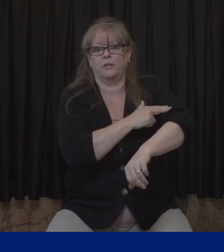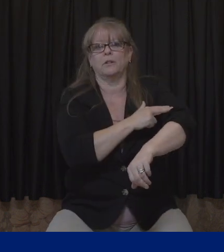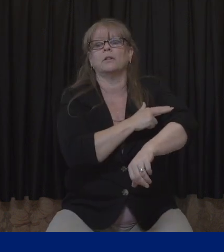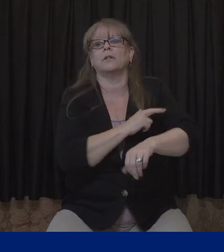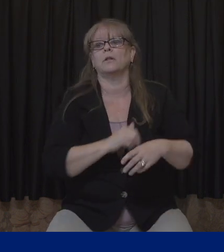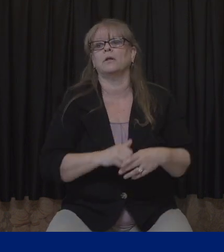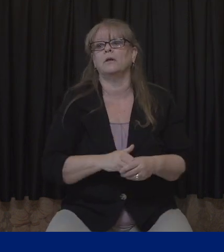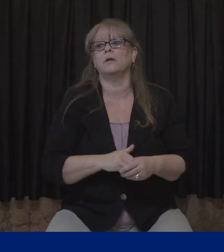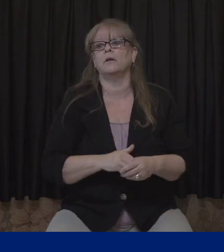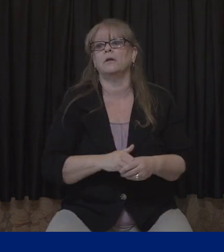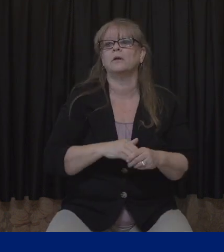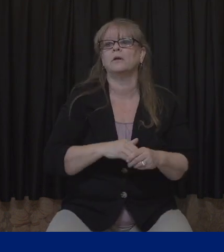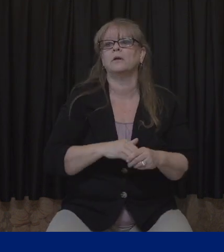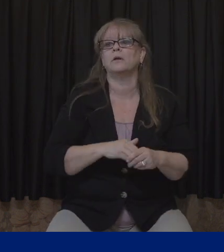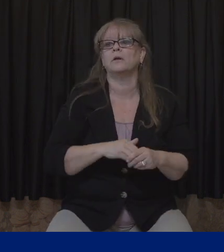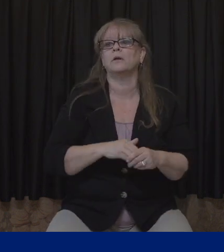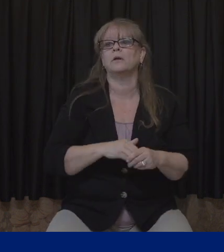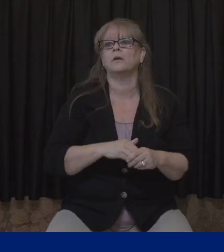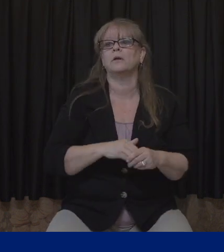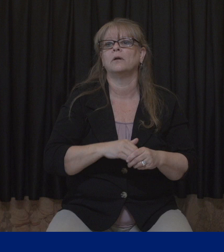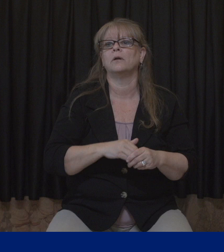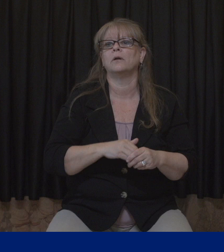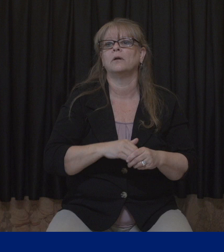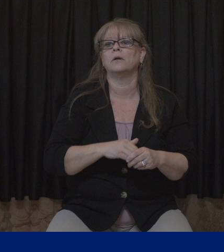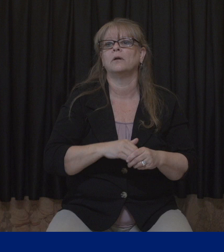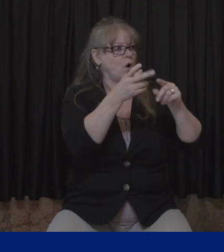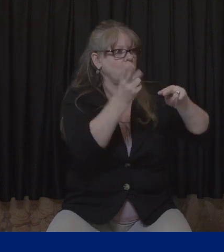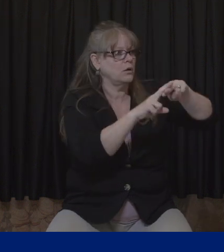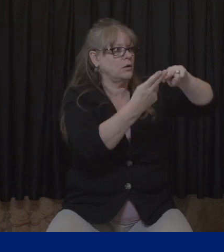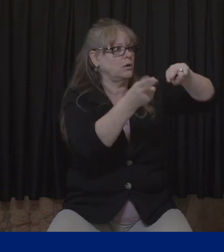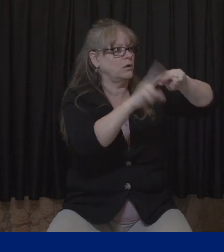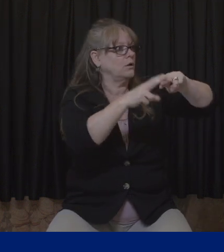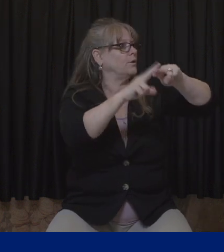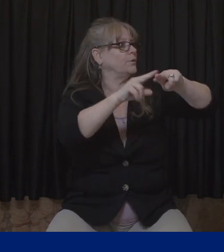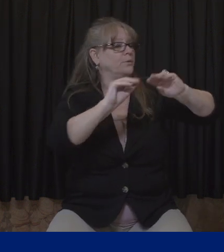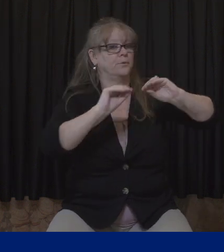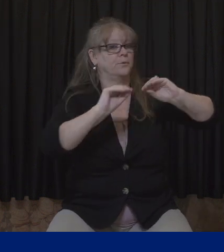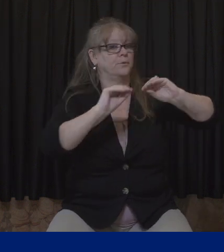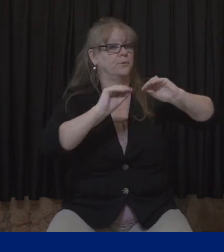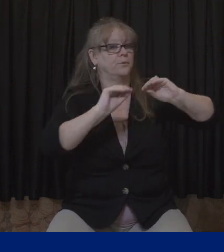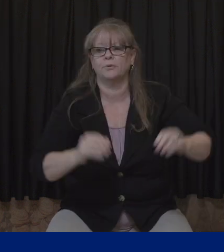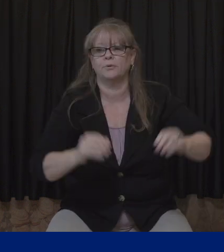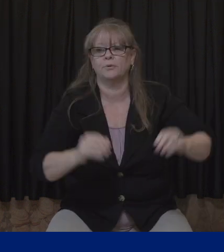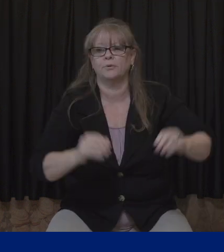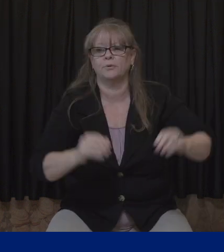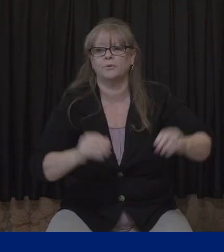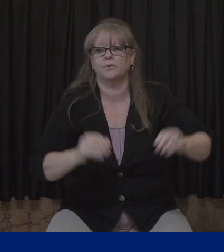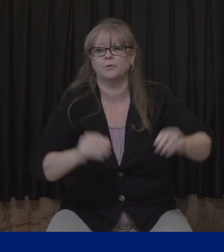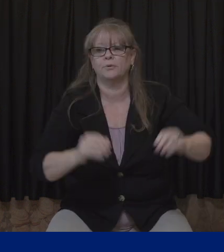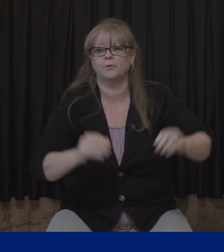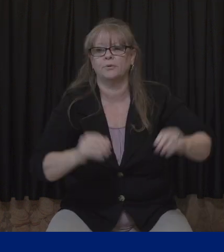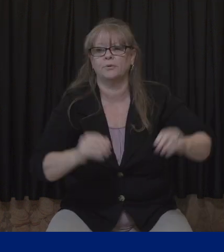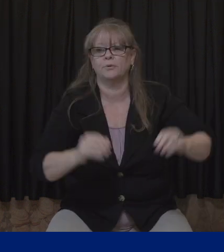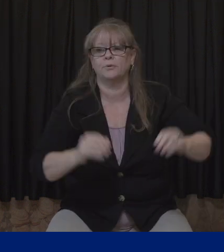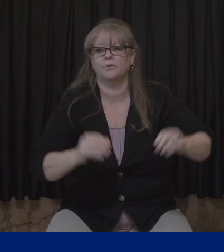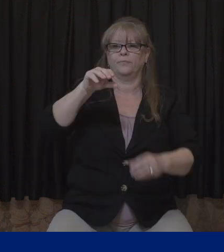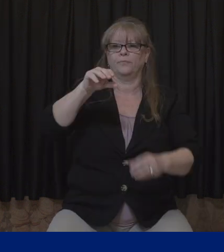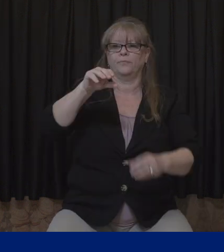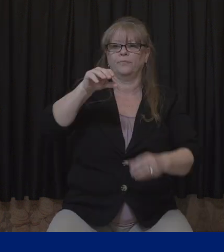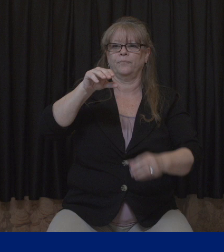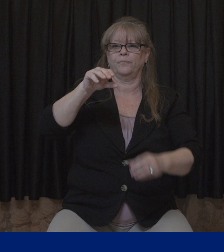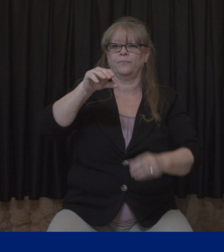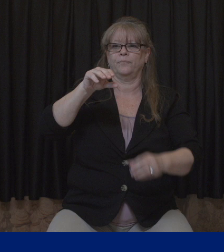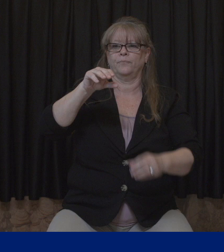have. Hospitalization, while it's lagging, it could very well be 5 to 10 days after a case starts. People don't often